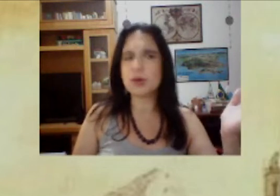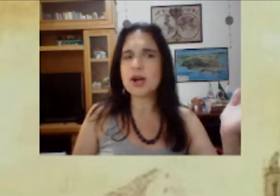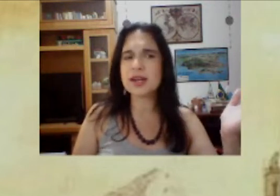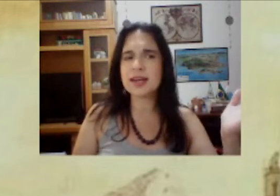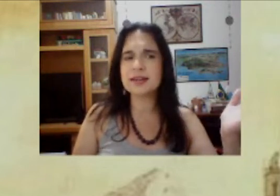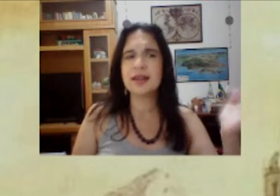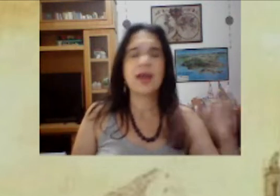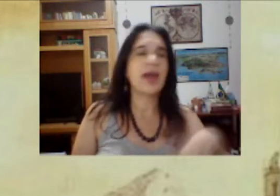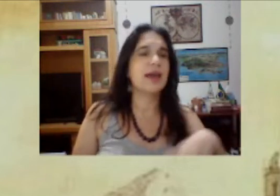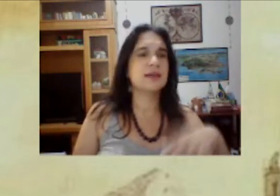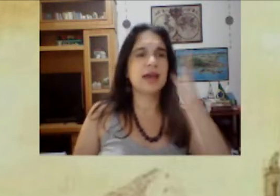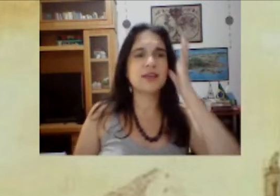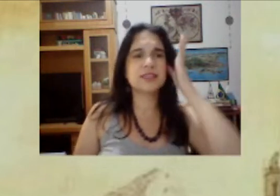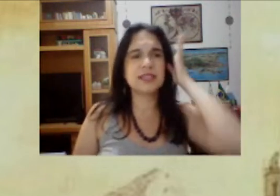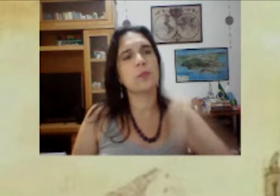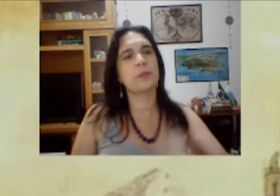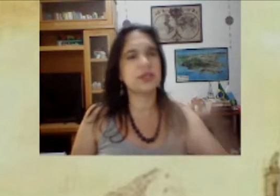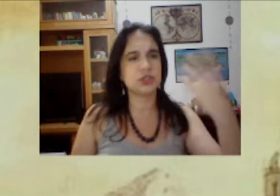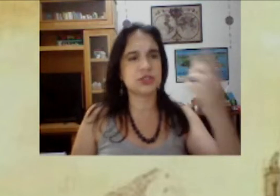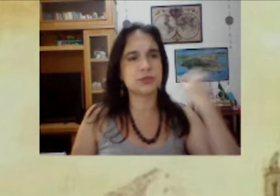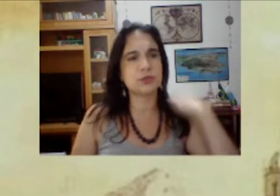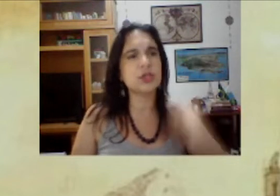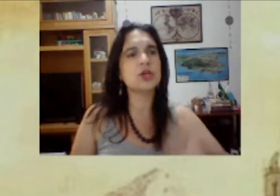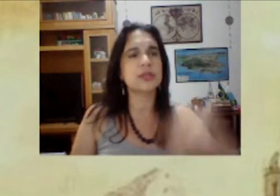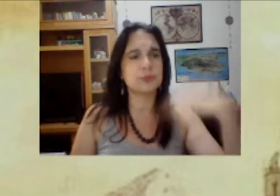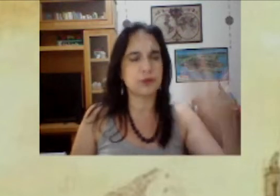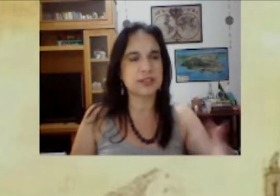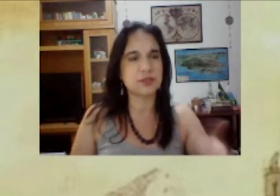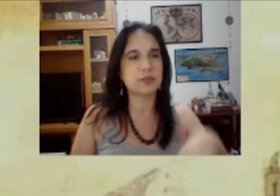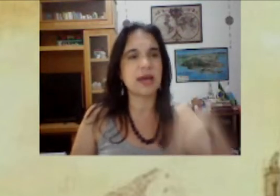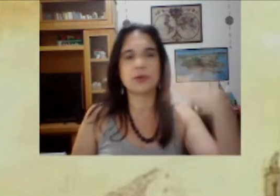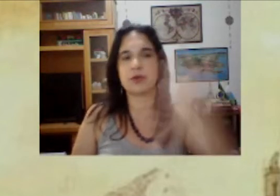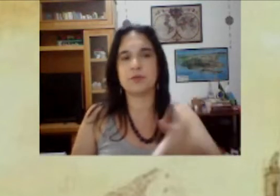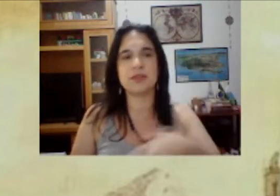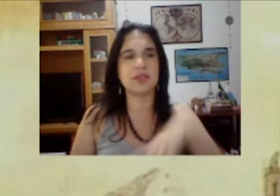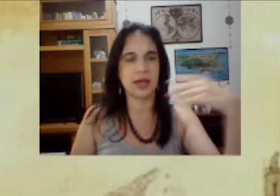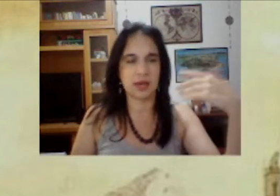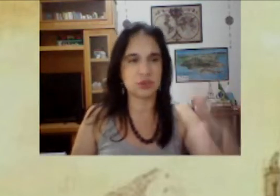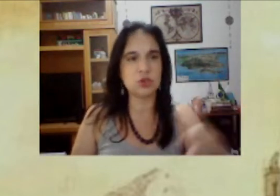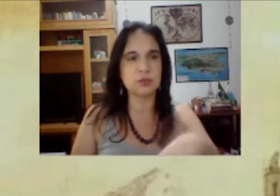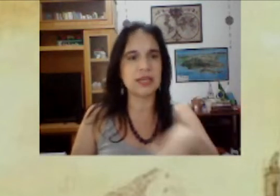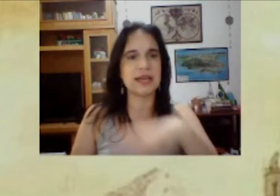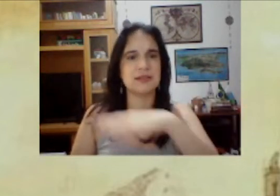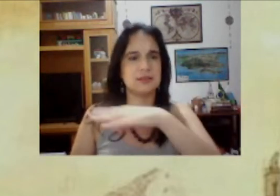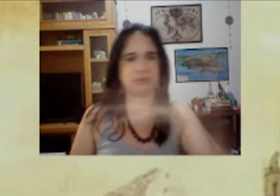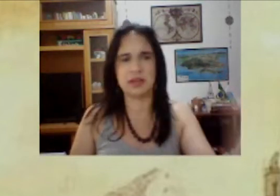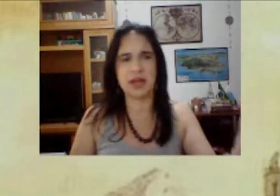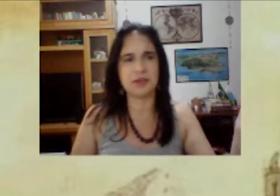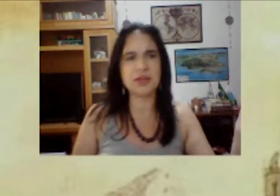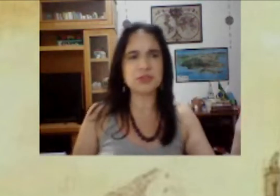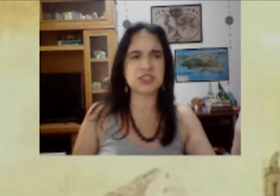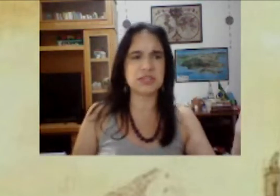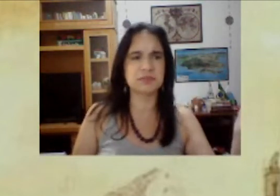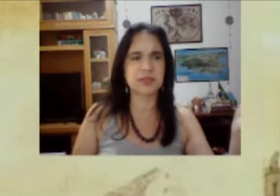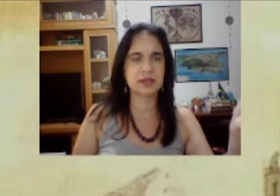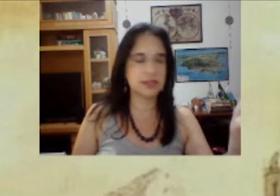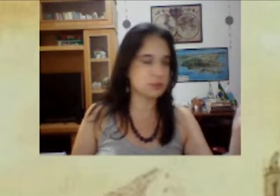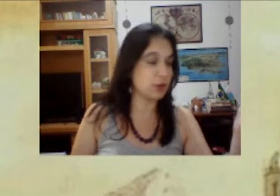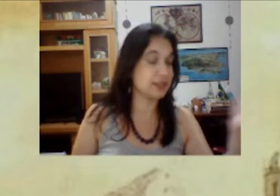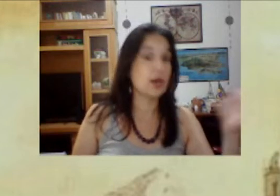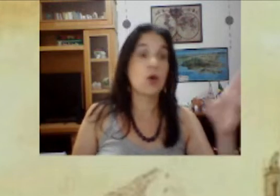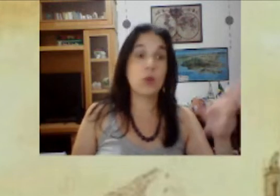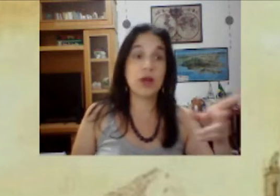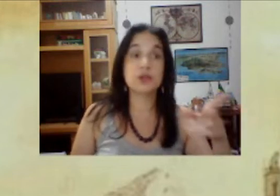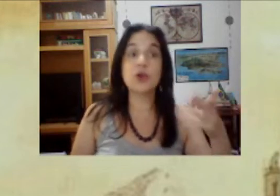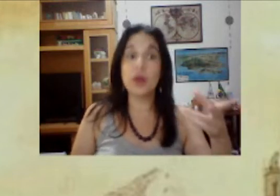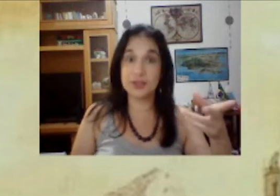this market, and I have seen pictures of Rio that friends of mine who have been there have shown me, and I've never seen this